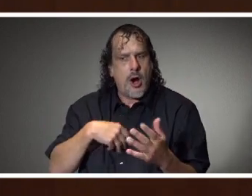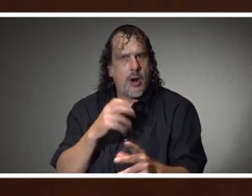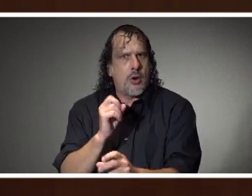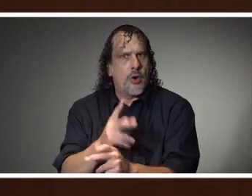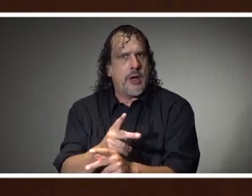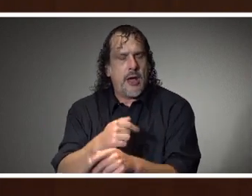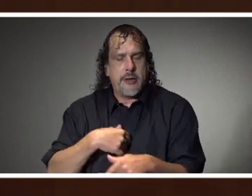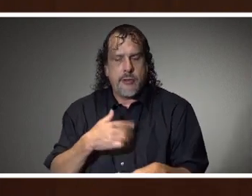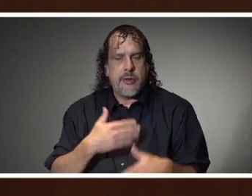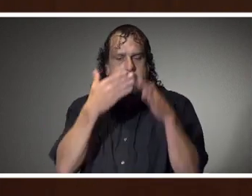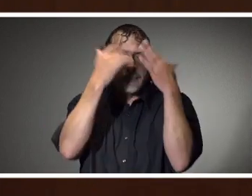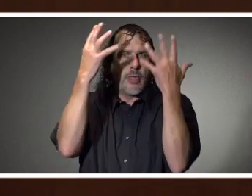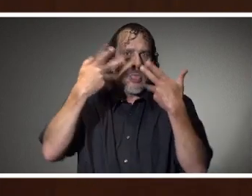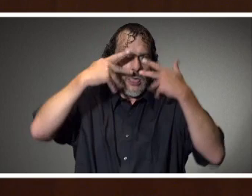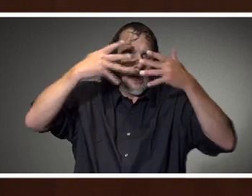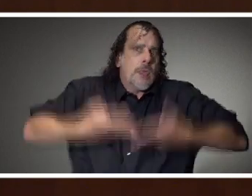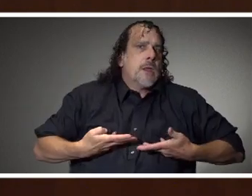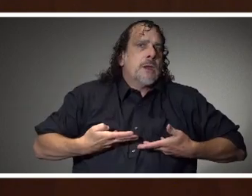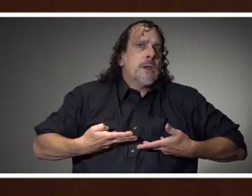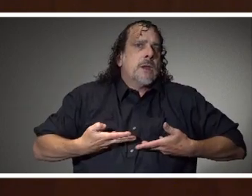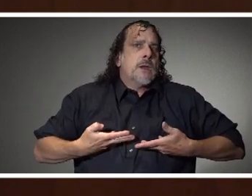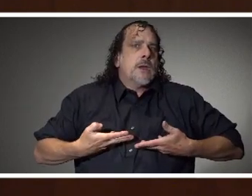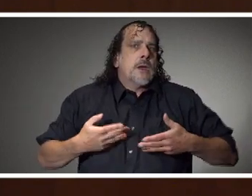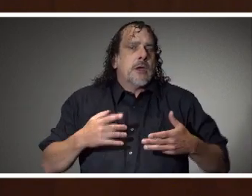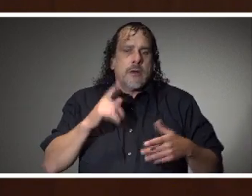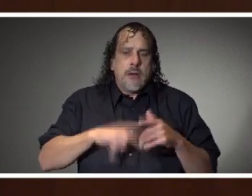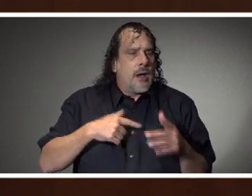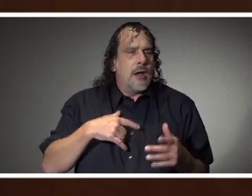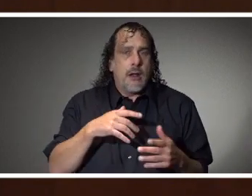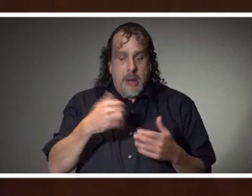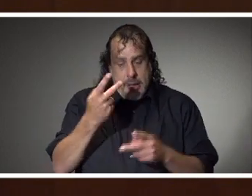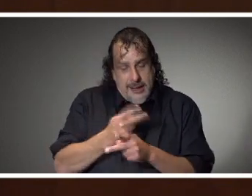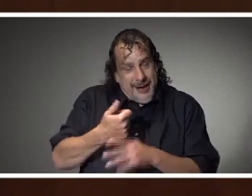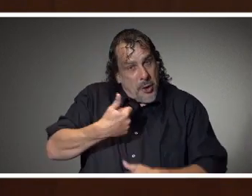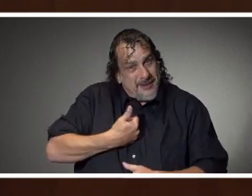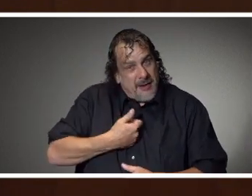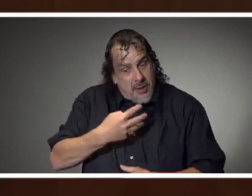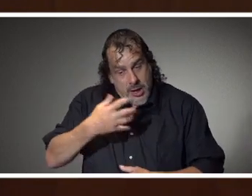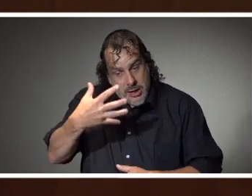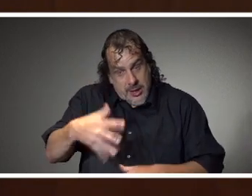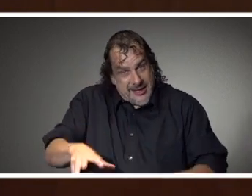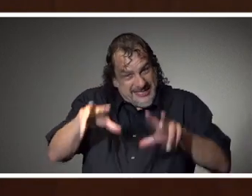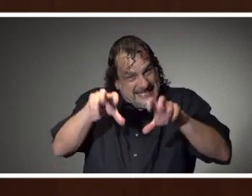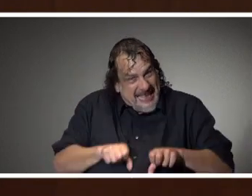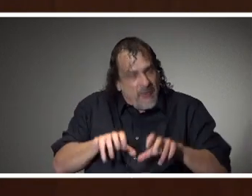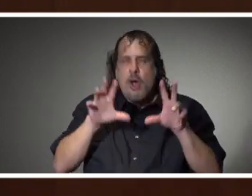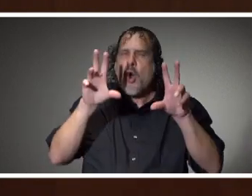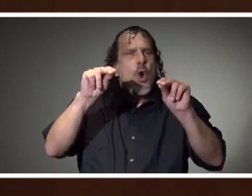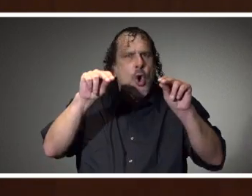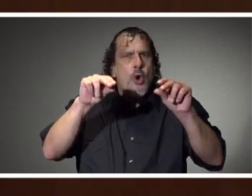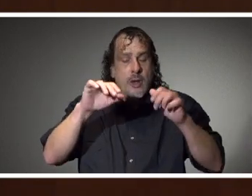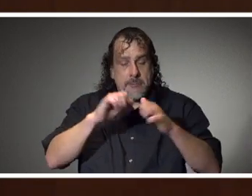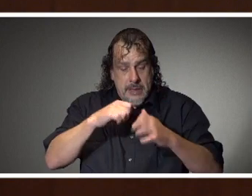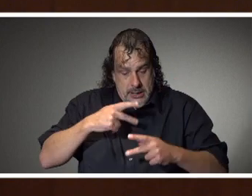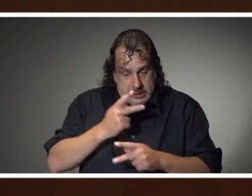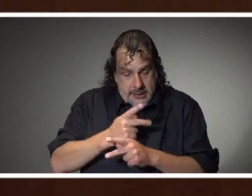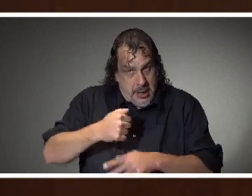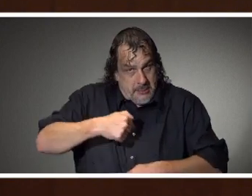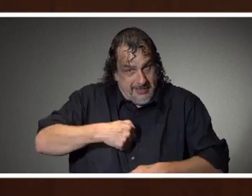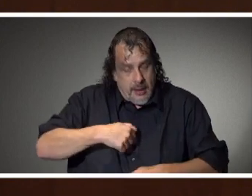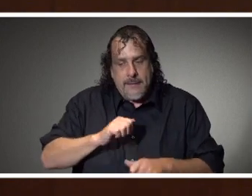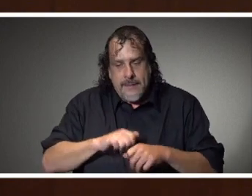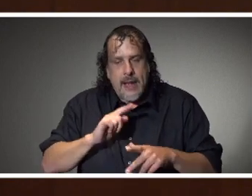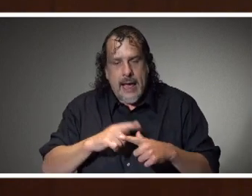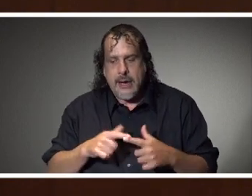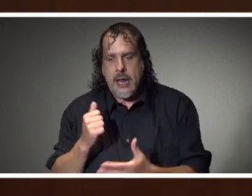care of ourselves. Self-care is not selfishness. Self-care allows you to take care of others. So it's important to